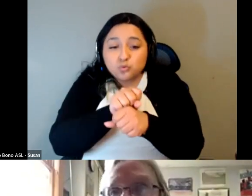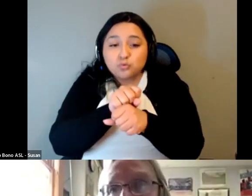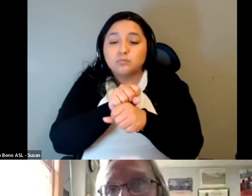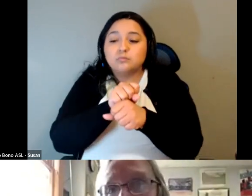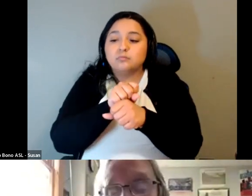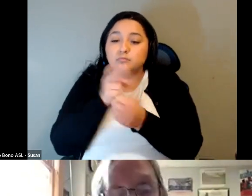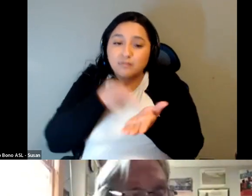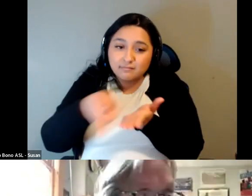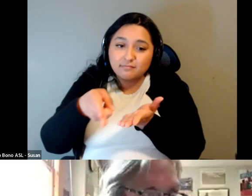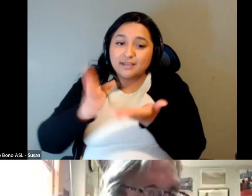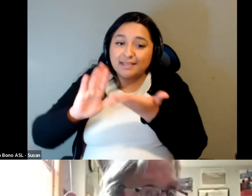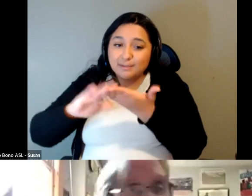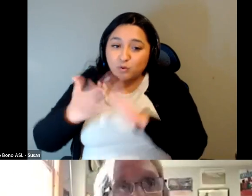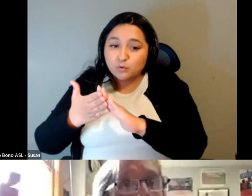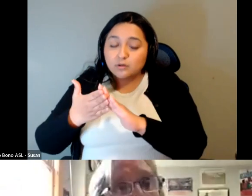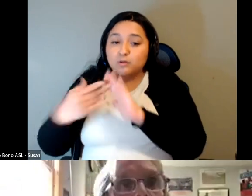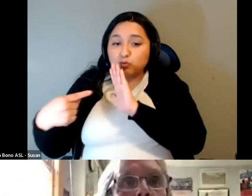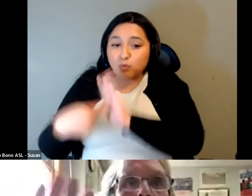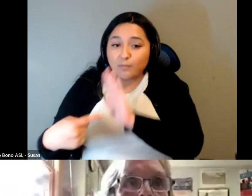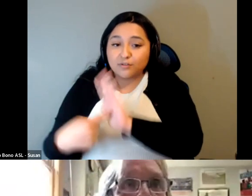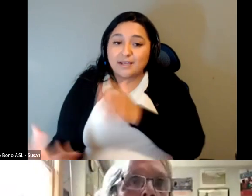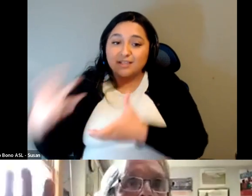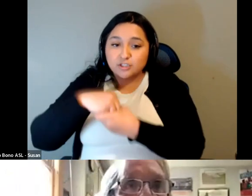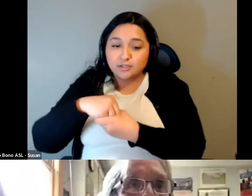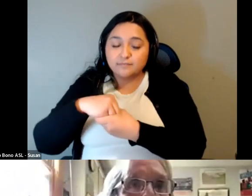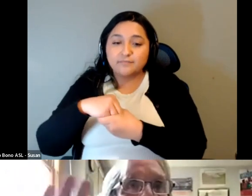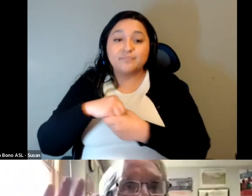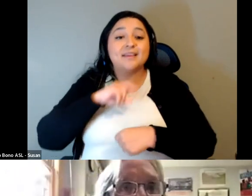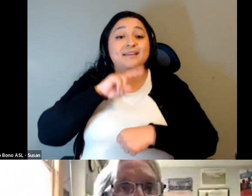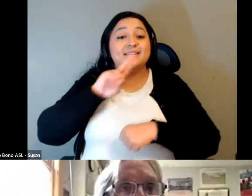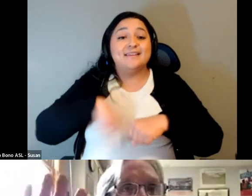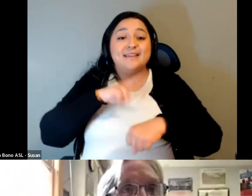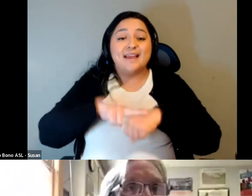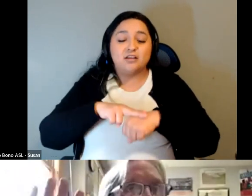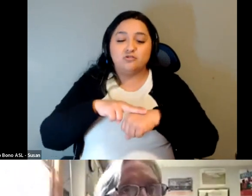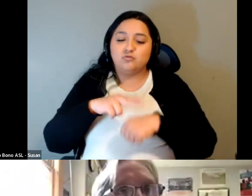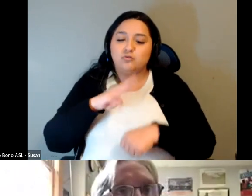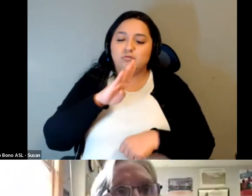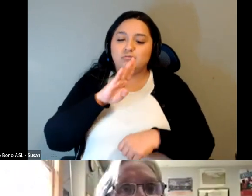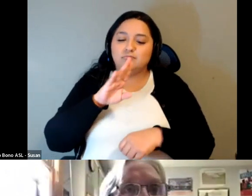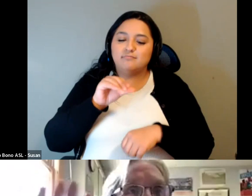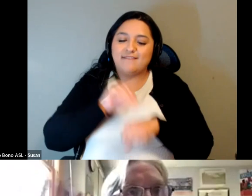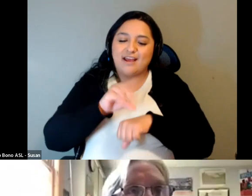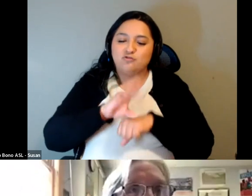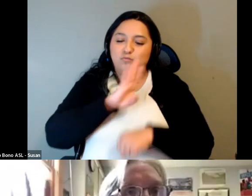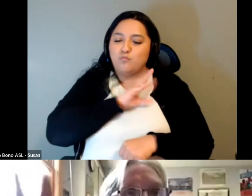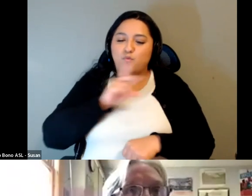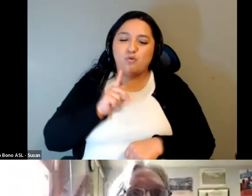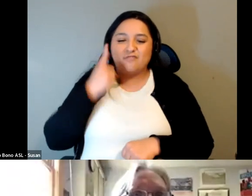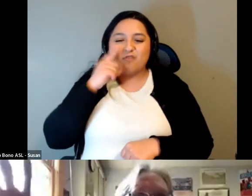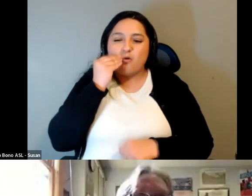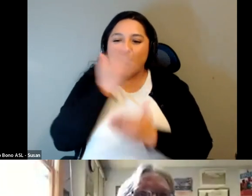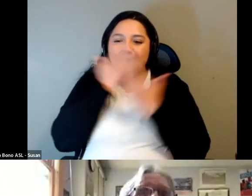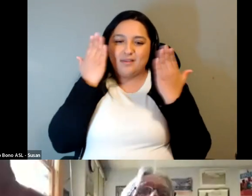know, the National Consumer Advisory Board of Healthcare for the Homeless based its structure on the 60s shit during